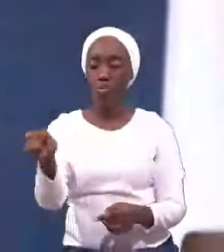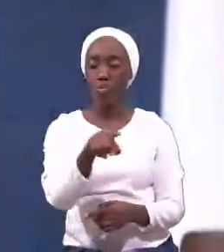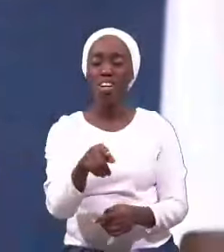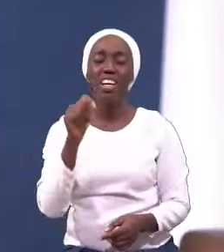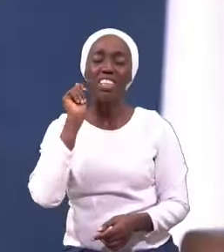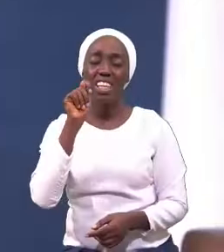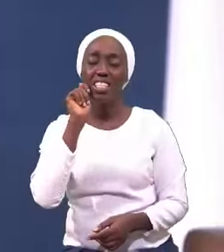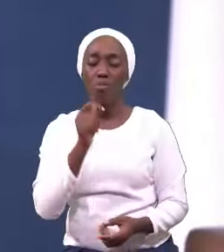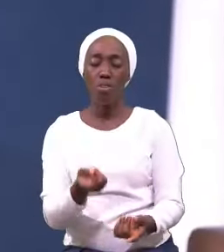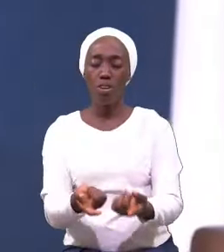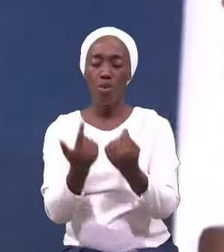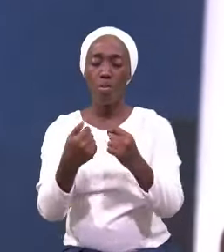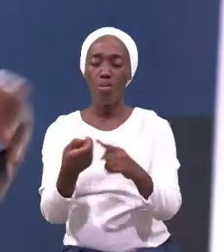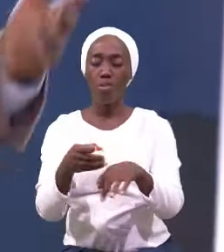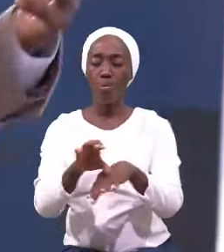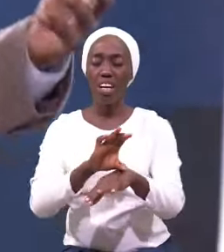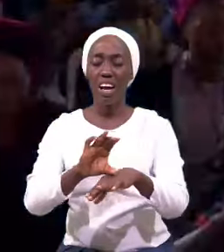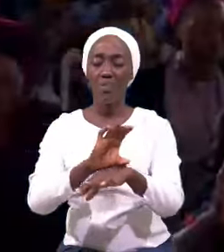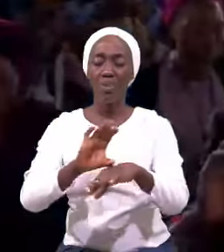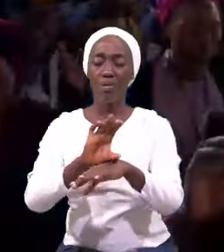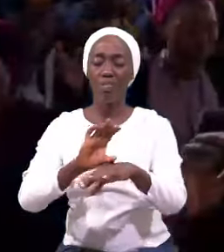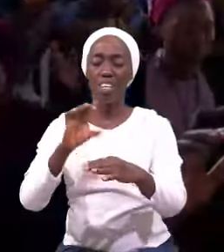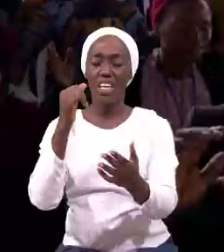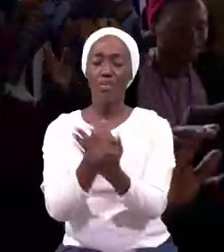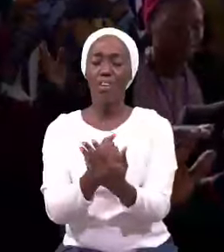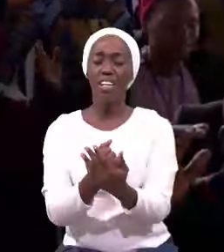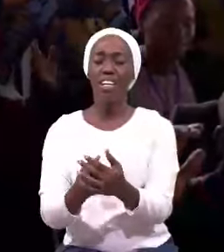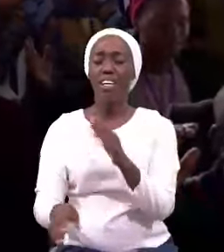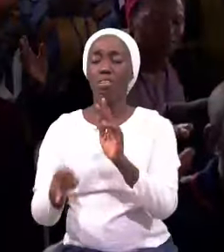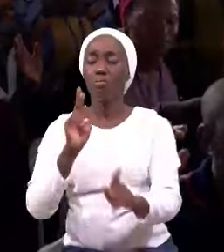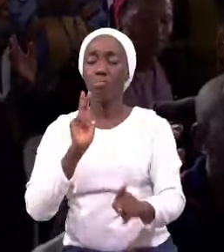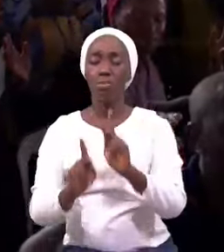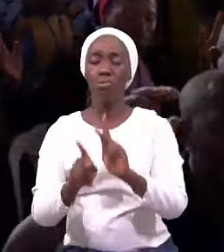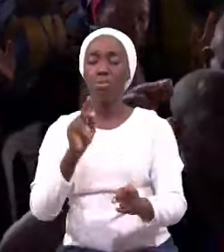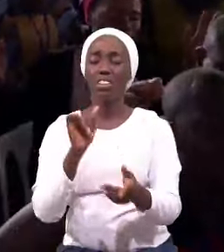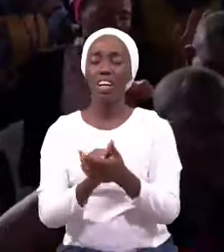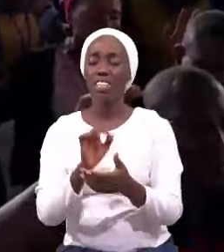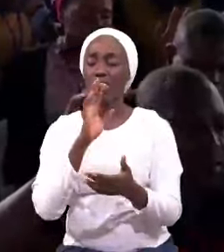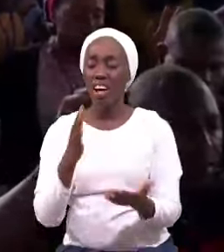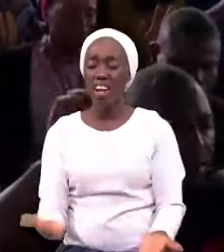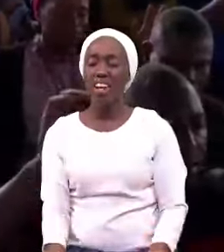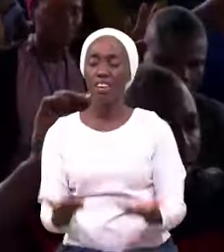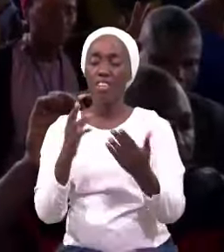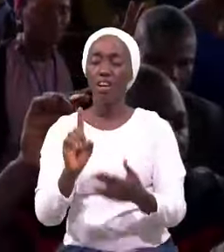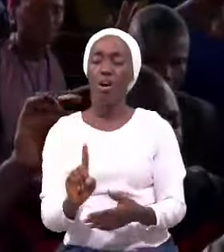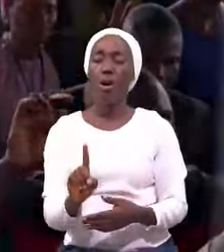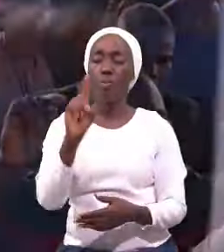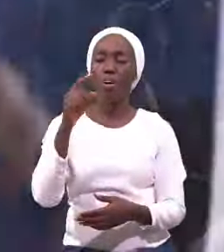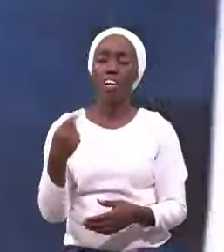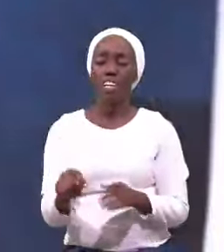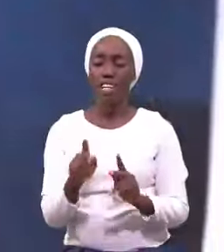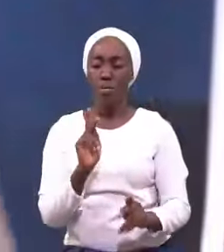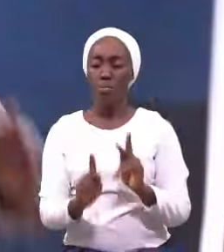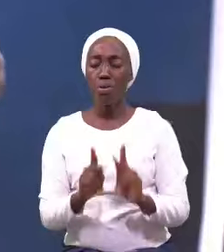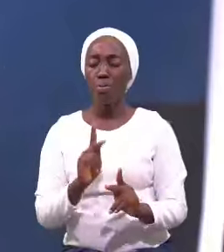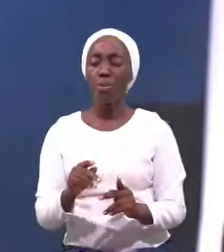Testimonies coming from Cameroon. The people that are knitted up. The people who go and